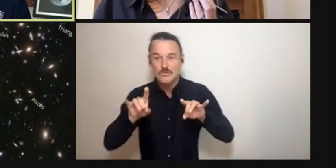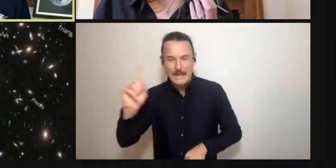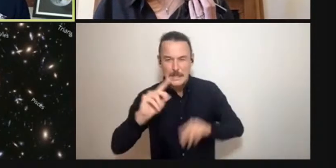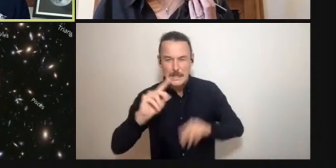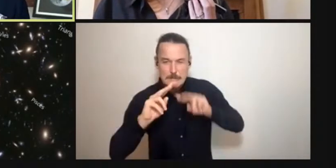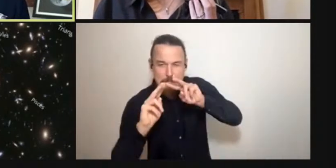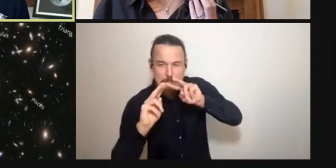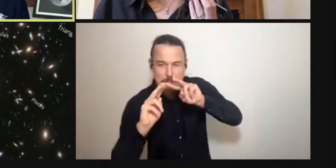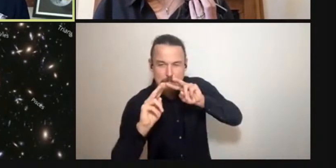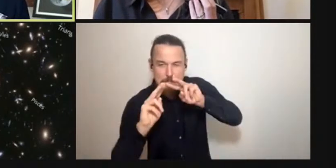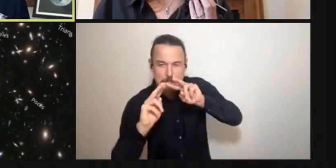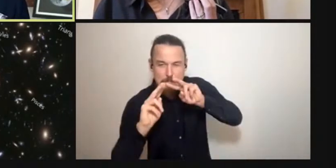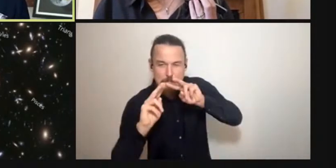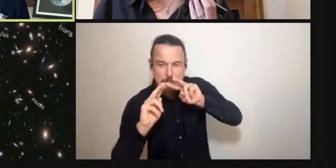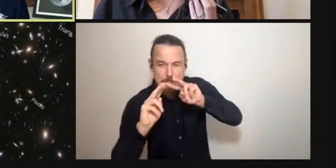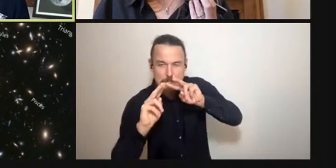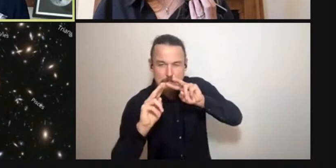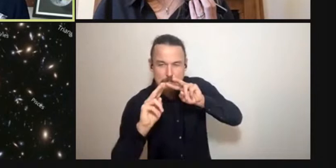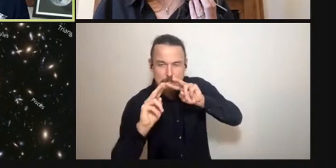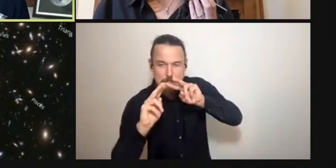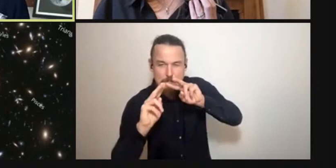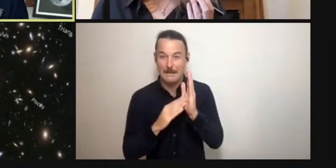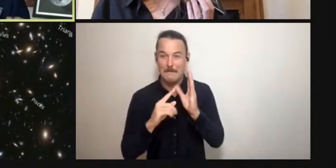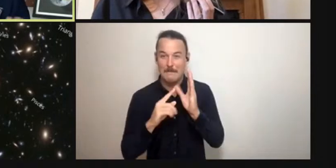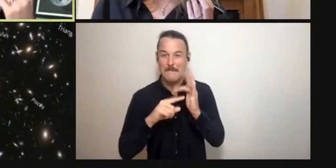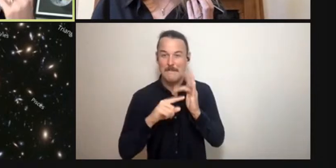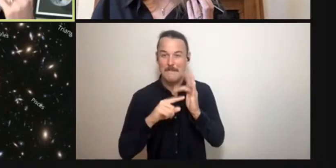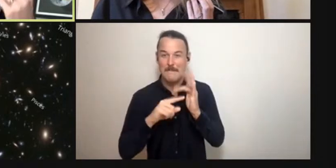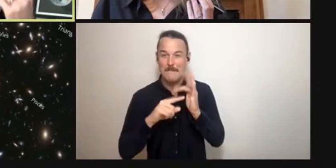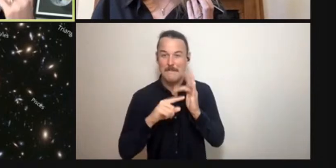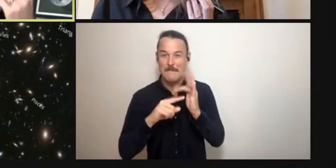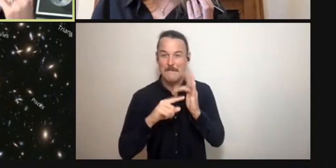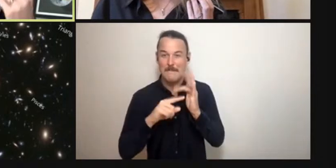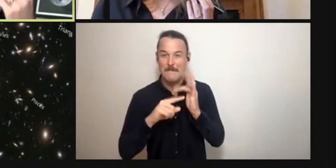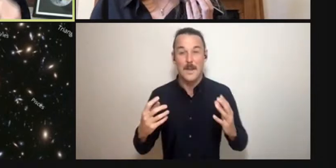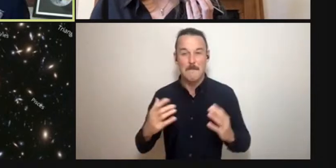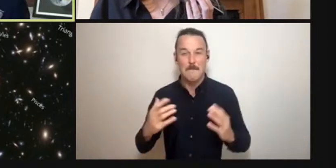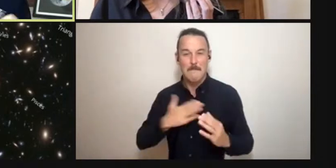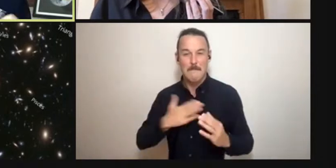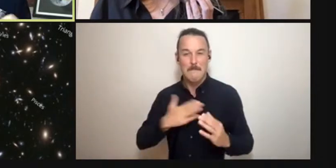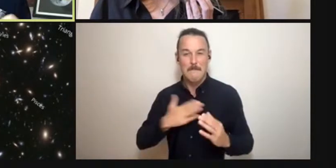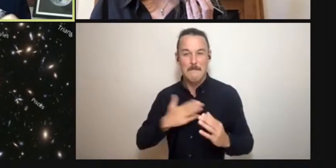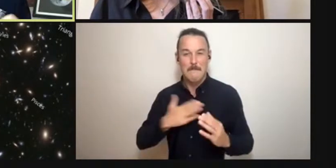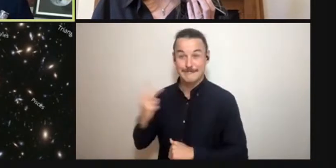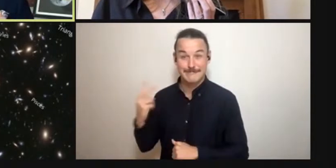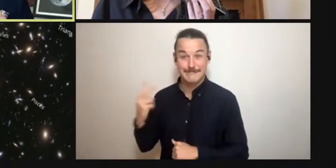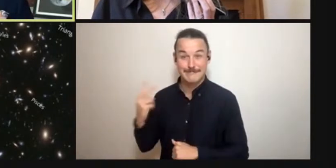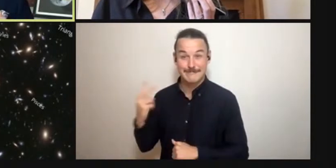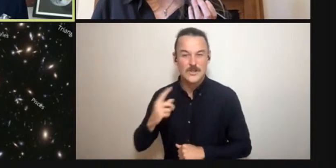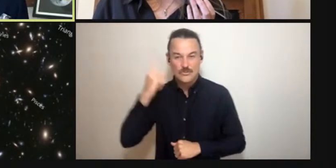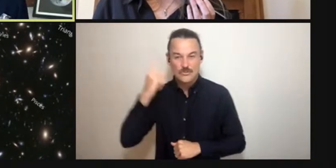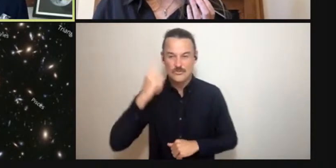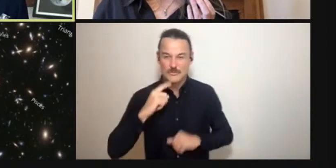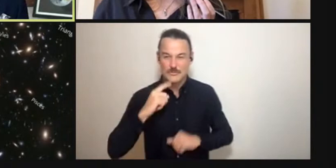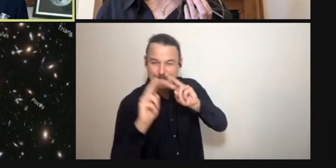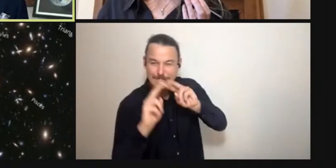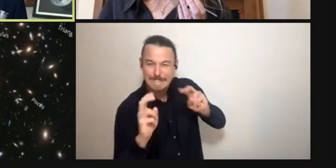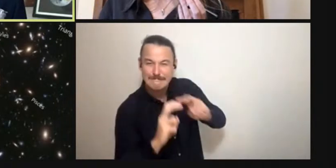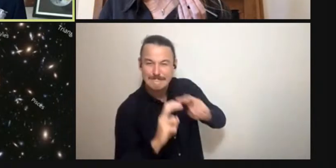which I am a part, led by UniMel's Professor Elisabetta Barberio, is trying to find out the nature of dark matter.